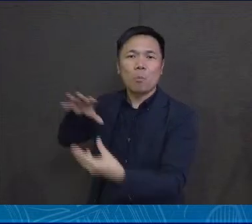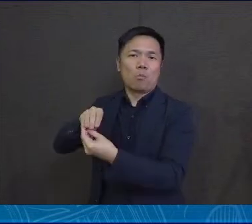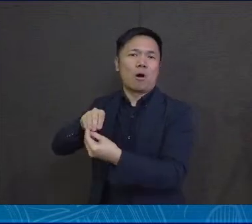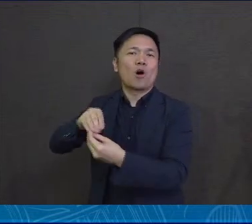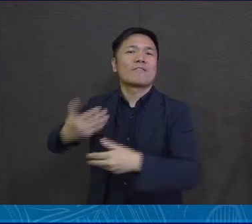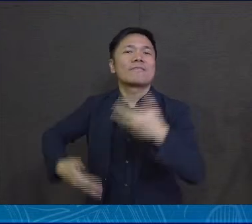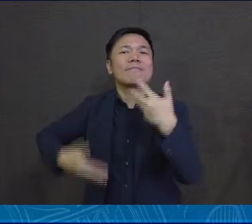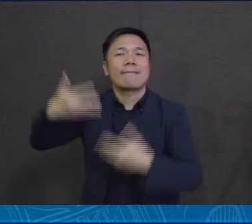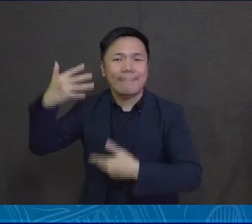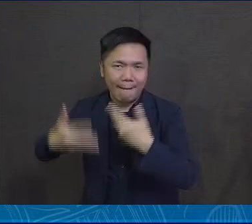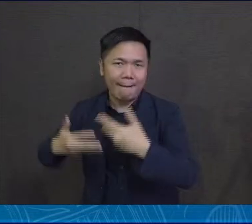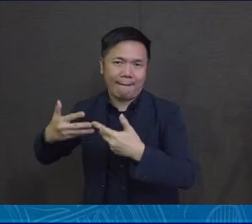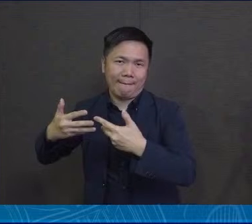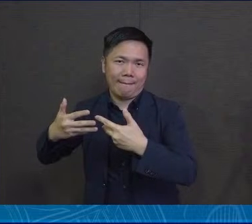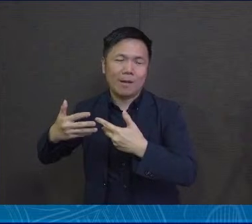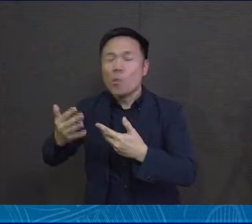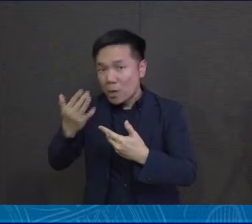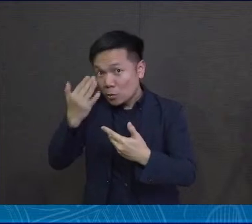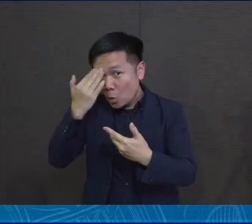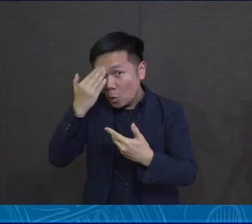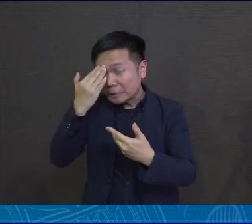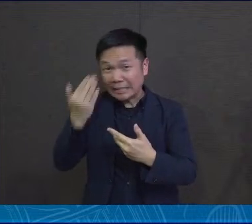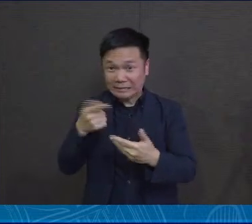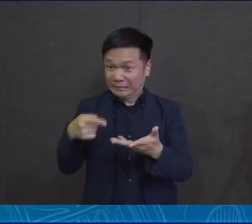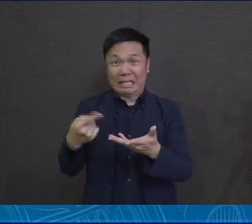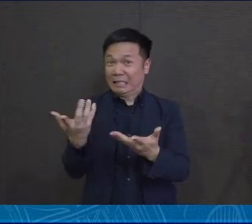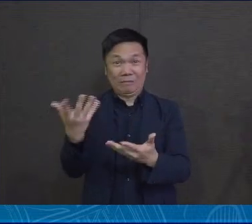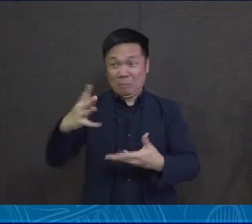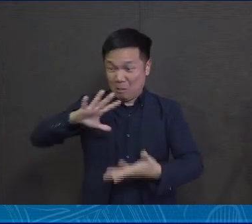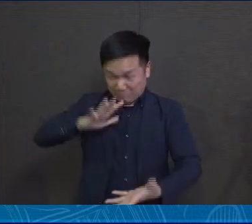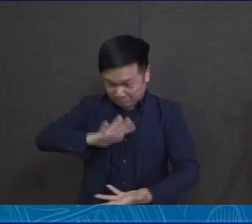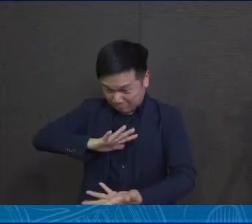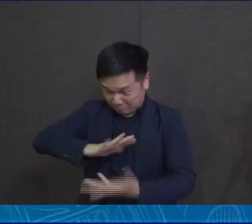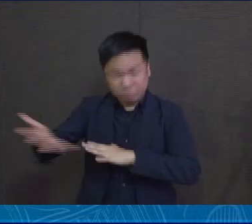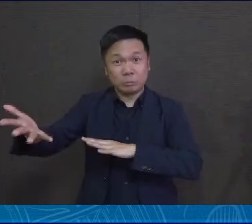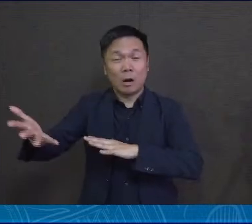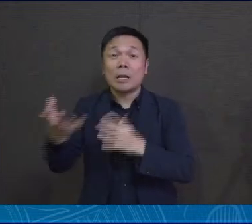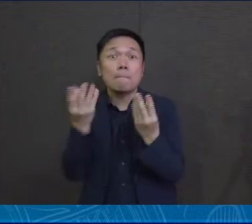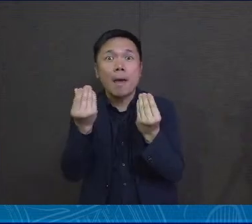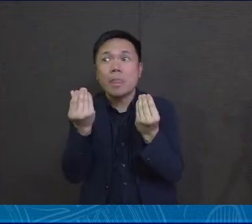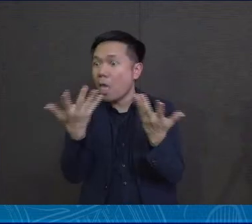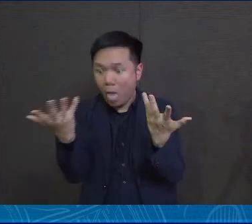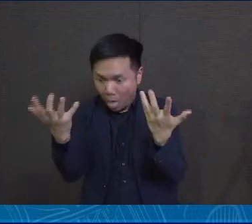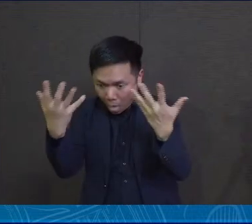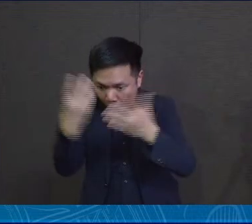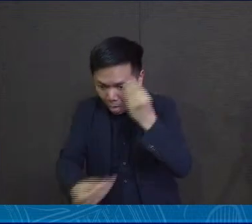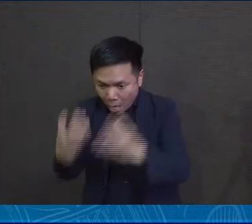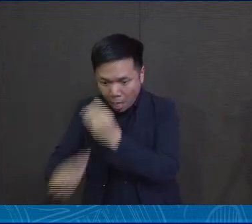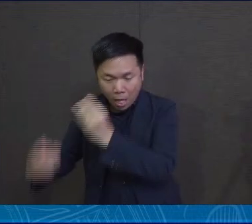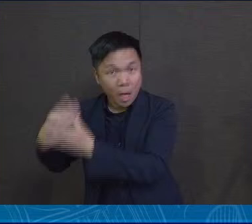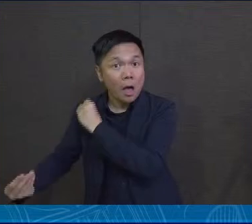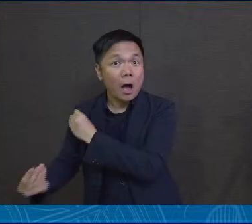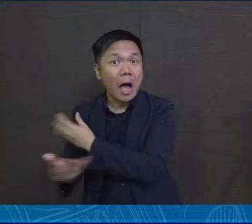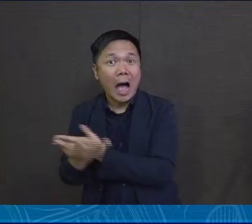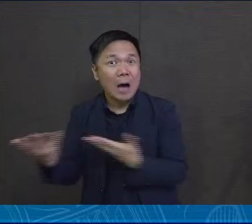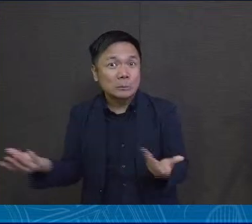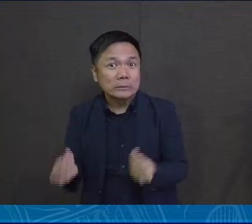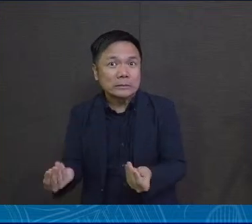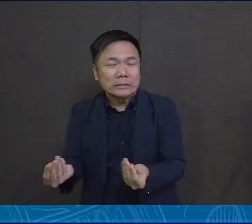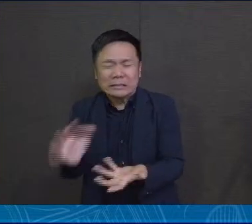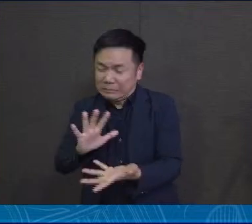identify what are the direct loss, what are the indirect loss. And we have the